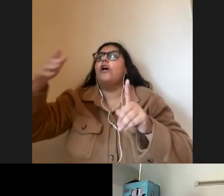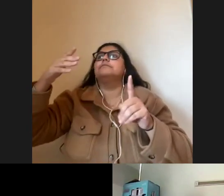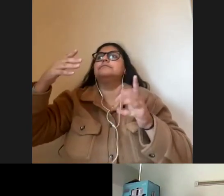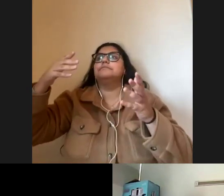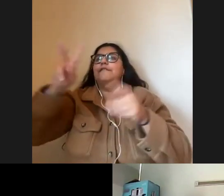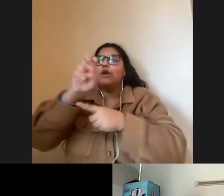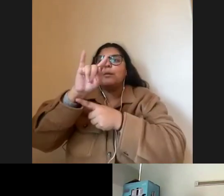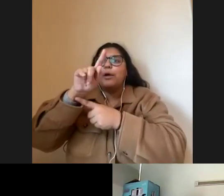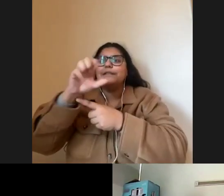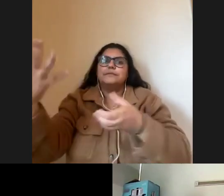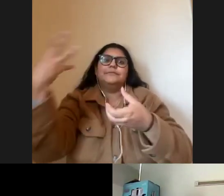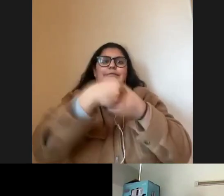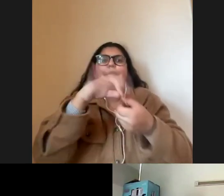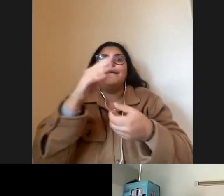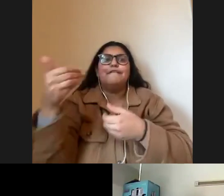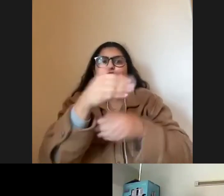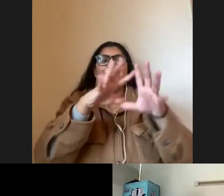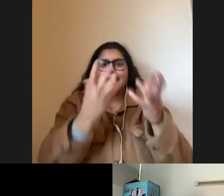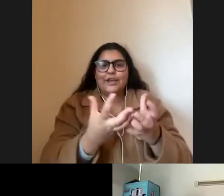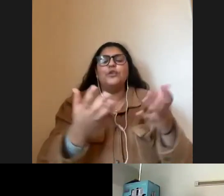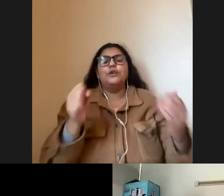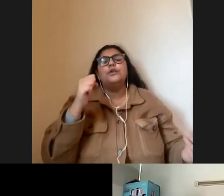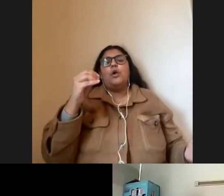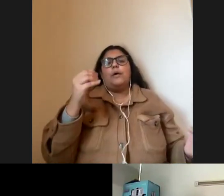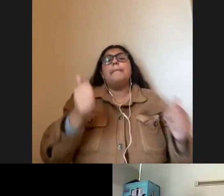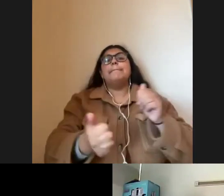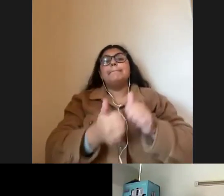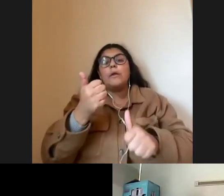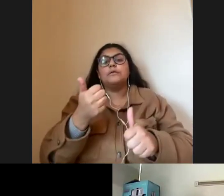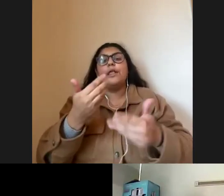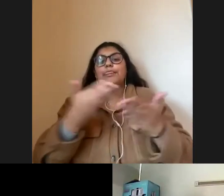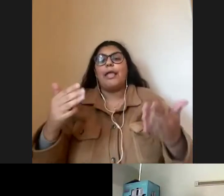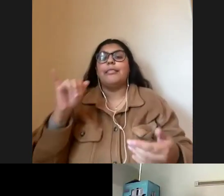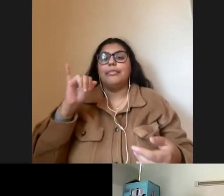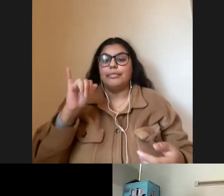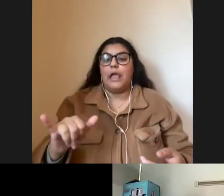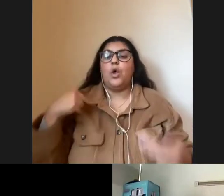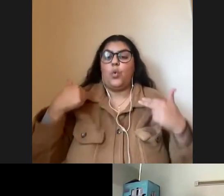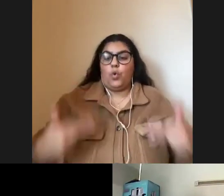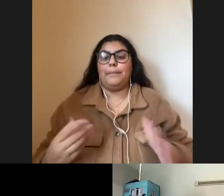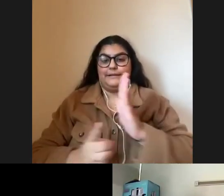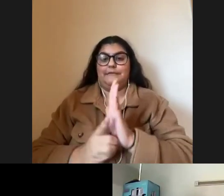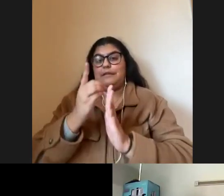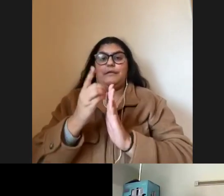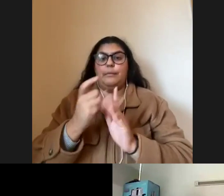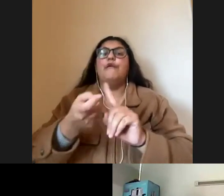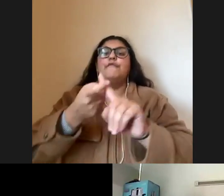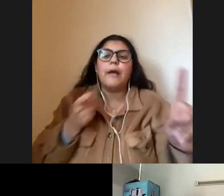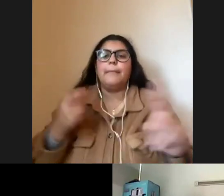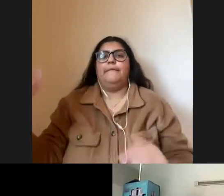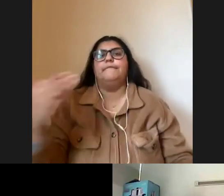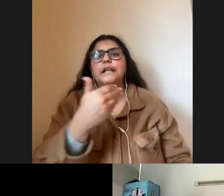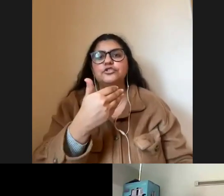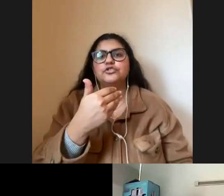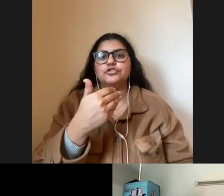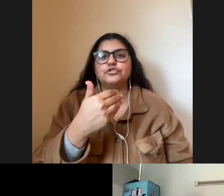fish. Most of the traits that we as humans inherited actually came from fish ancestors. So yeah.